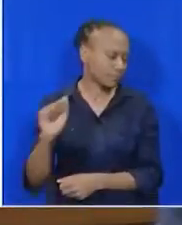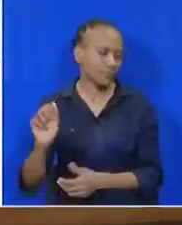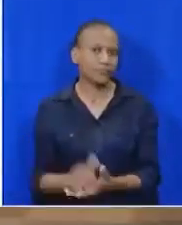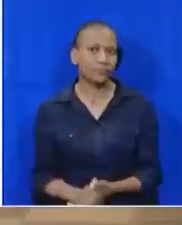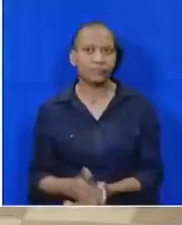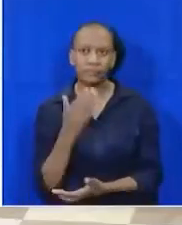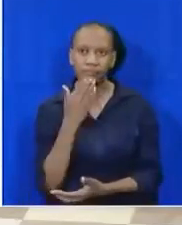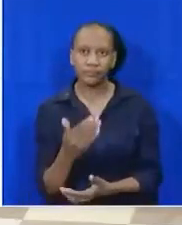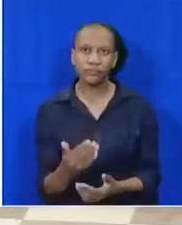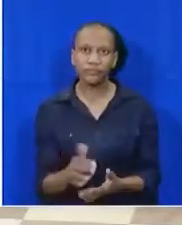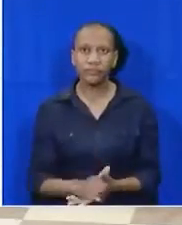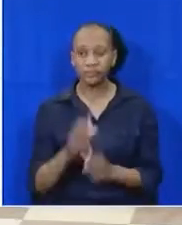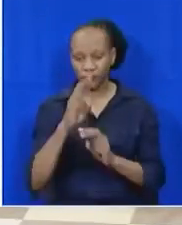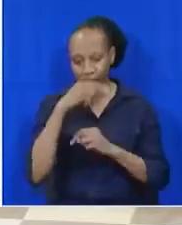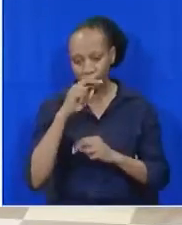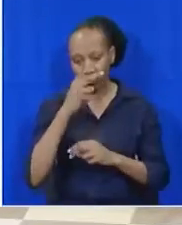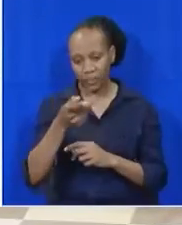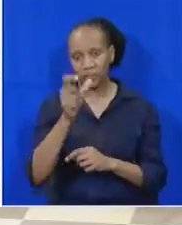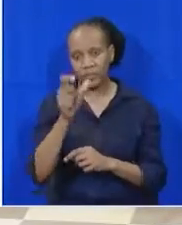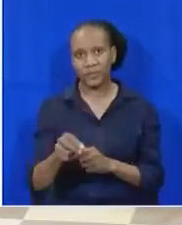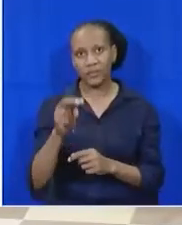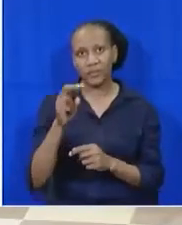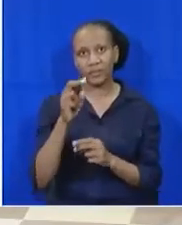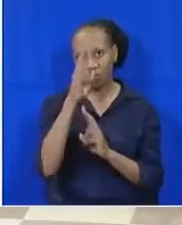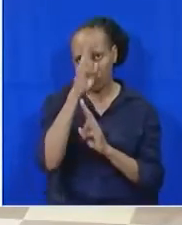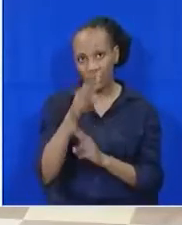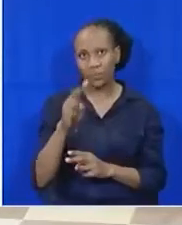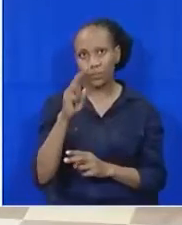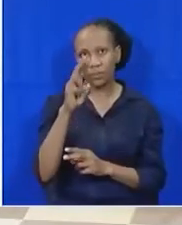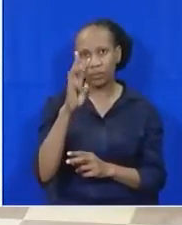Thank you, Honourable Member. The next speaker is the Honourable Mncwabe.